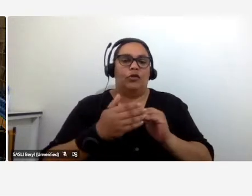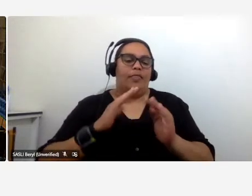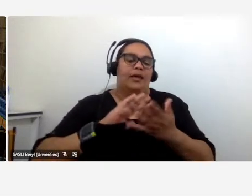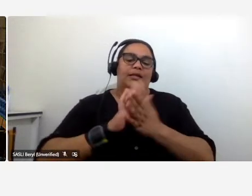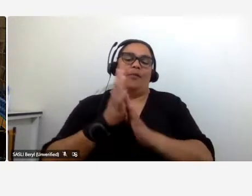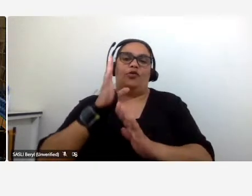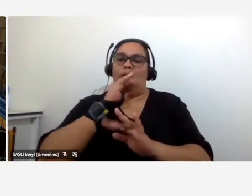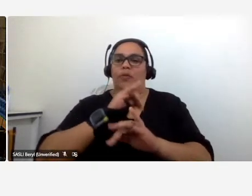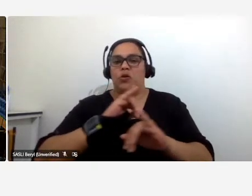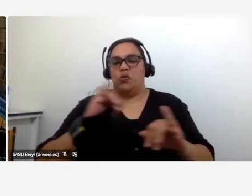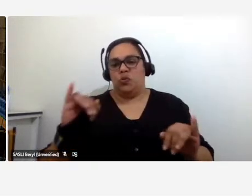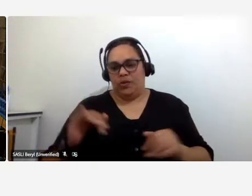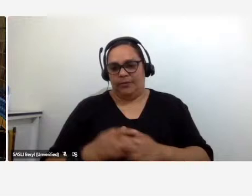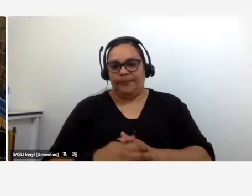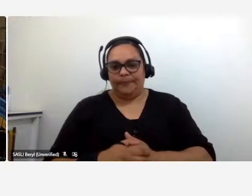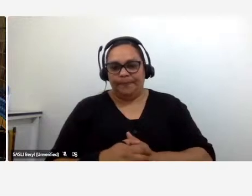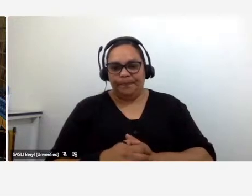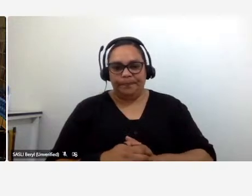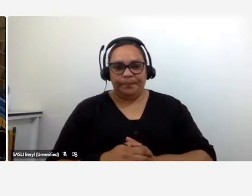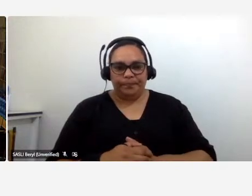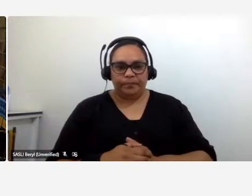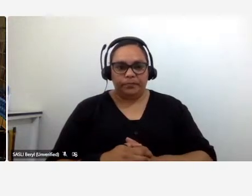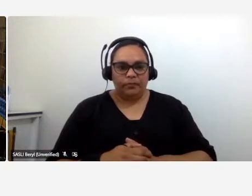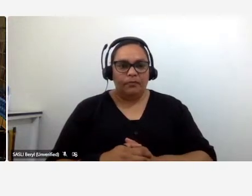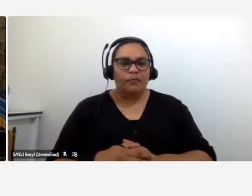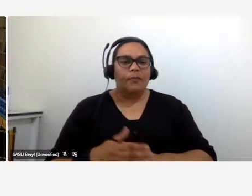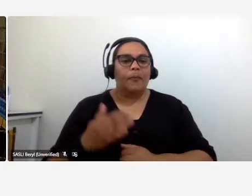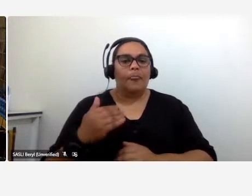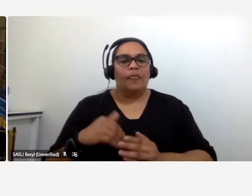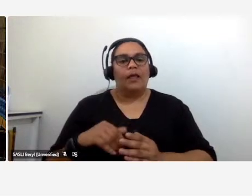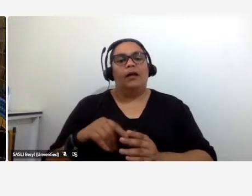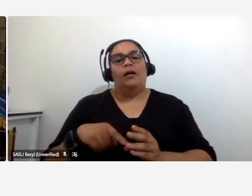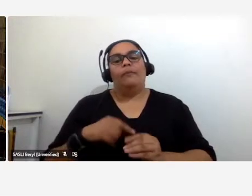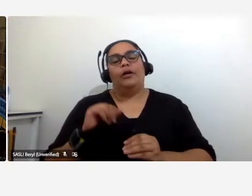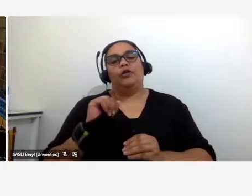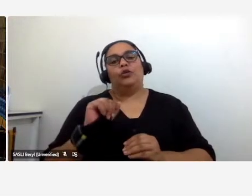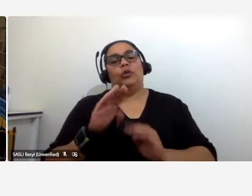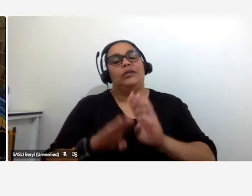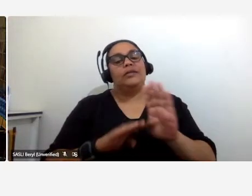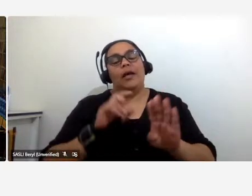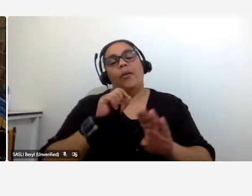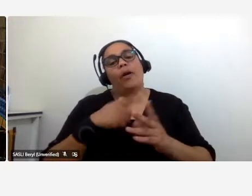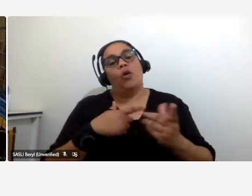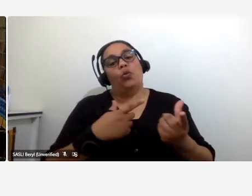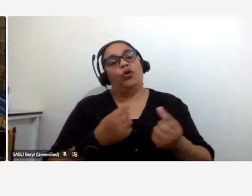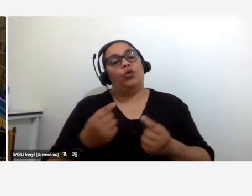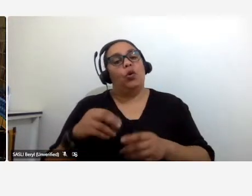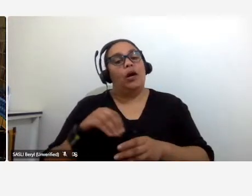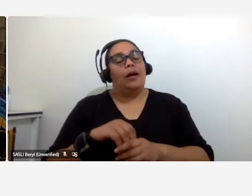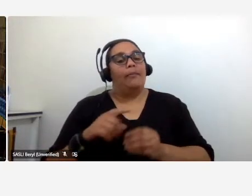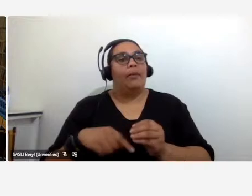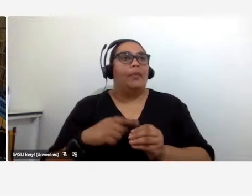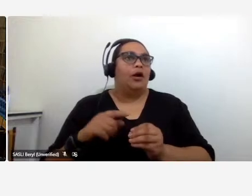get worse. In terms of the steps that we're doing in terms of the